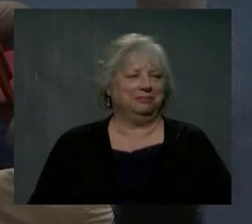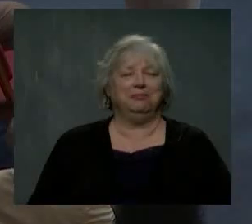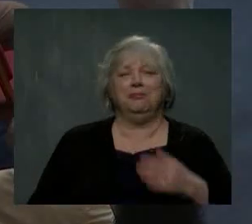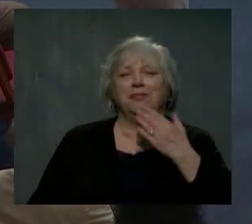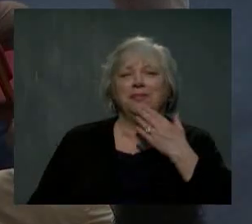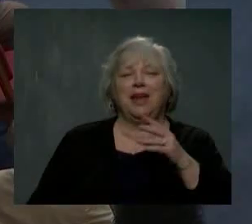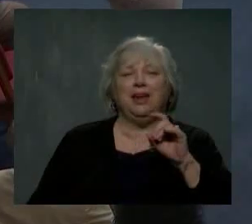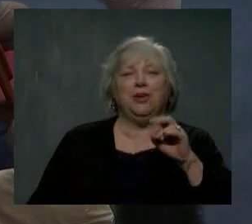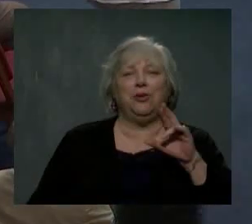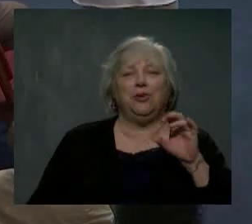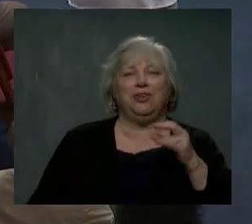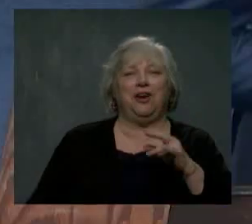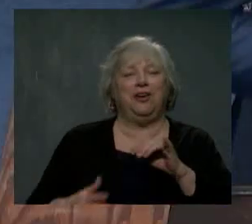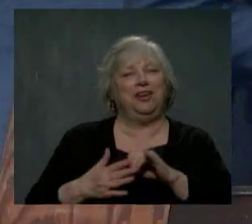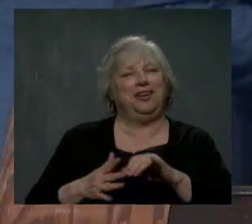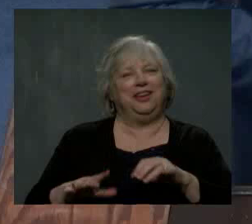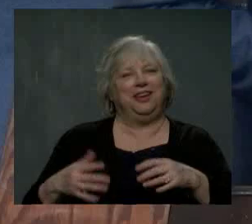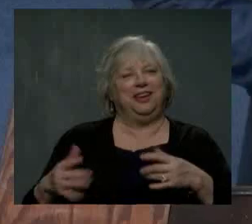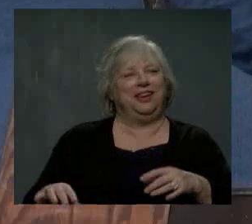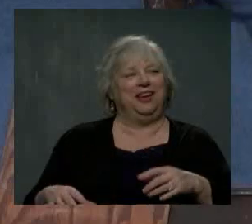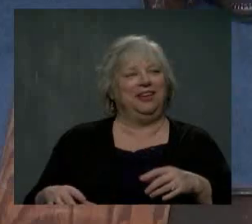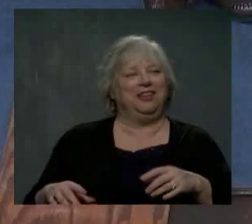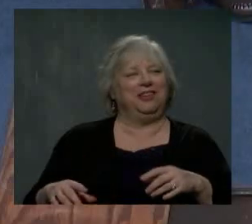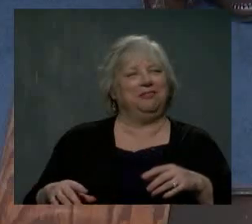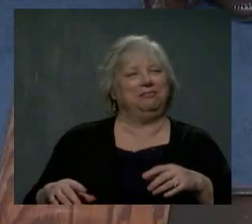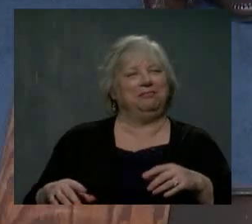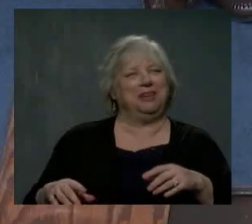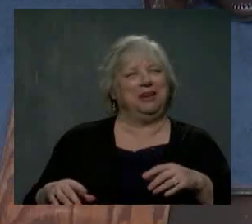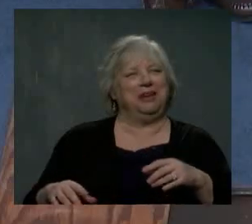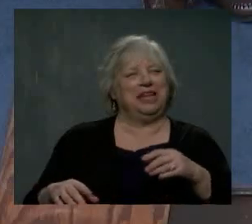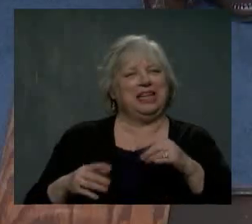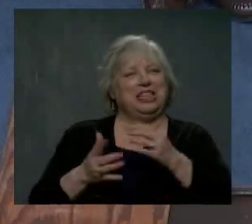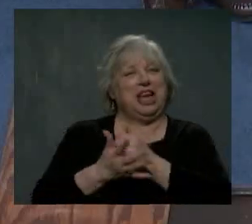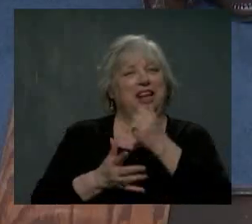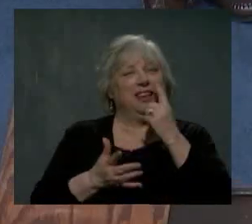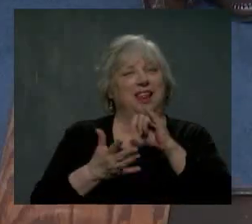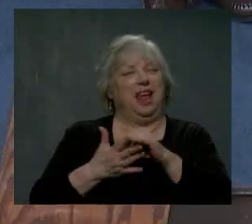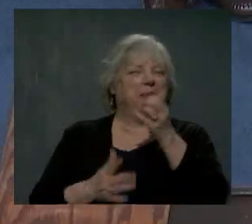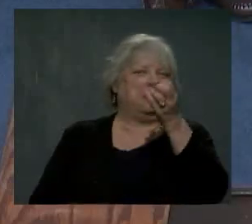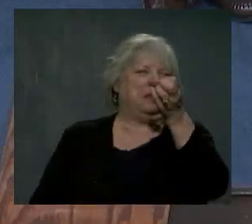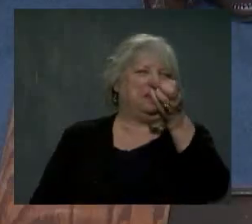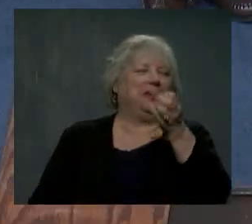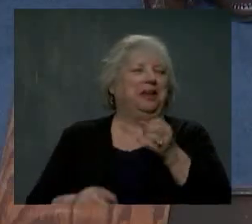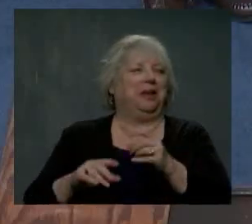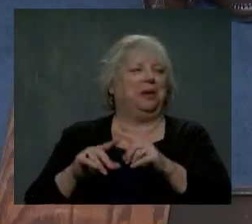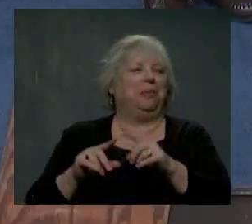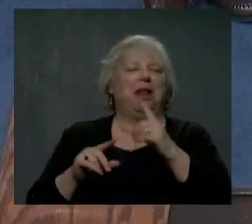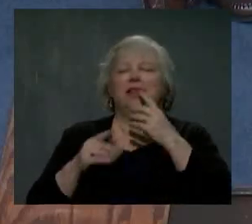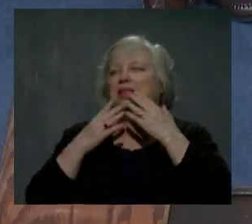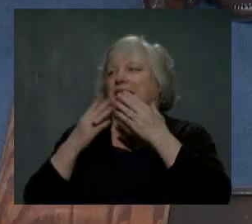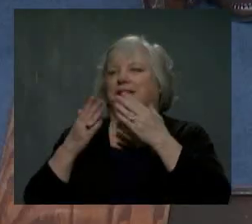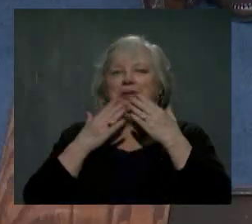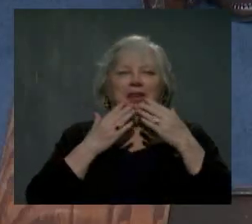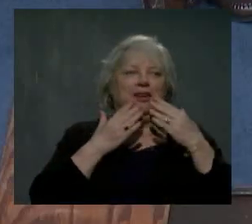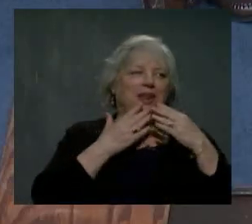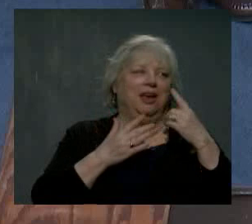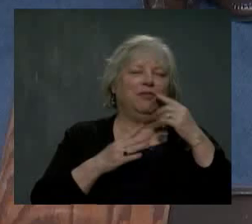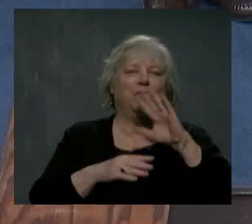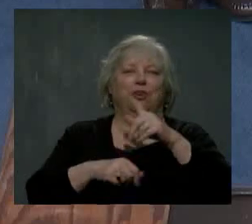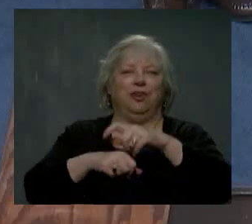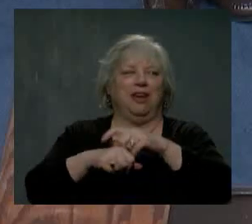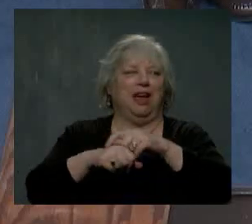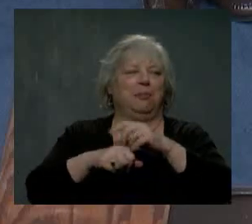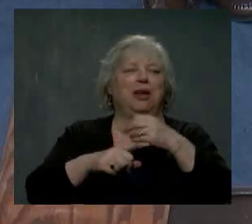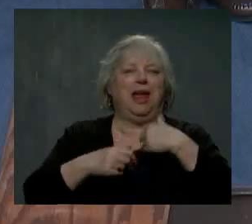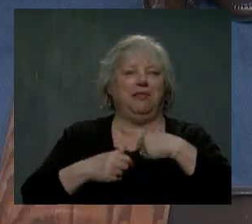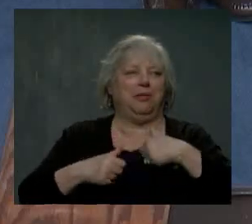Thank you, Sarah. That's a long shot. But Vice Mayor, members of the board, City Manager, thank you for your time and having